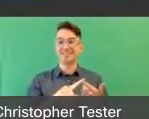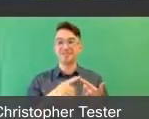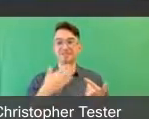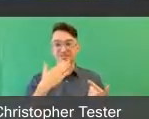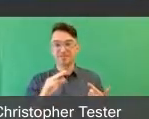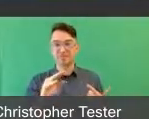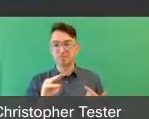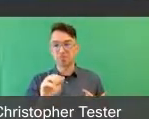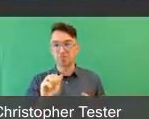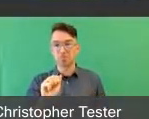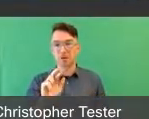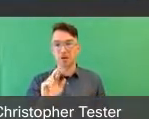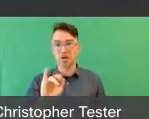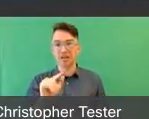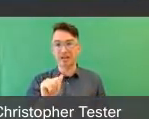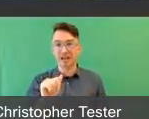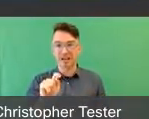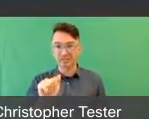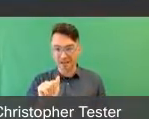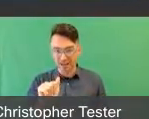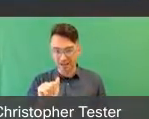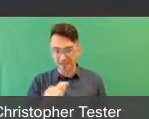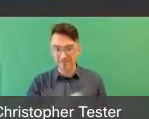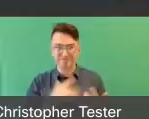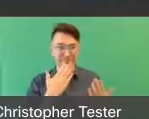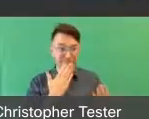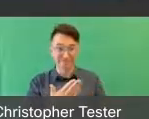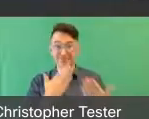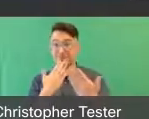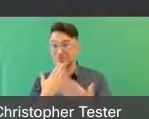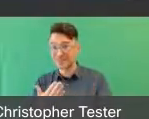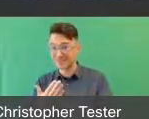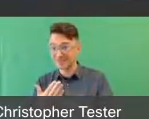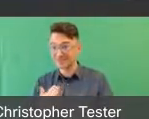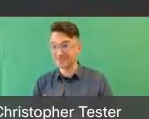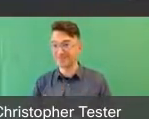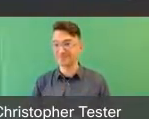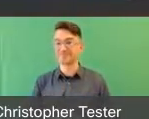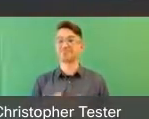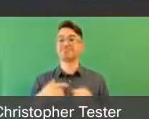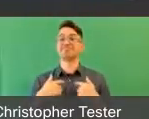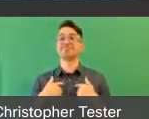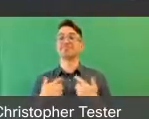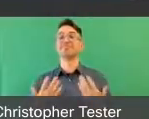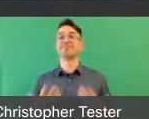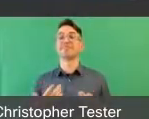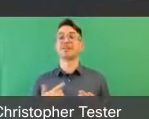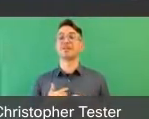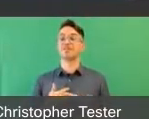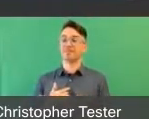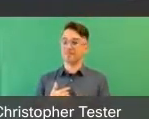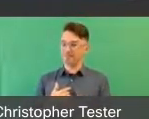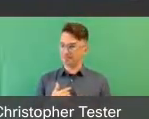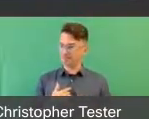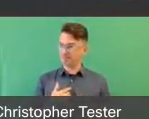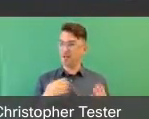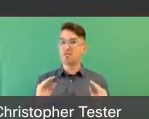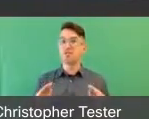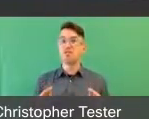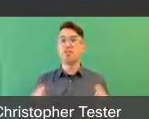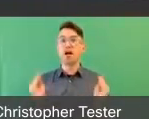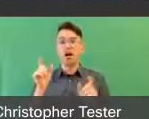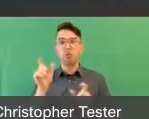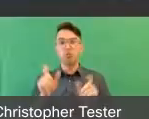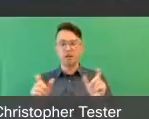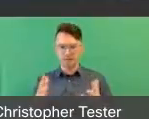about how young people have been adapting positively to this new reality. Here to listen and share her views on positive coping with us